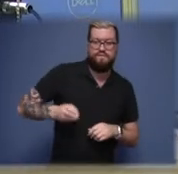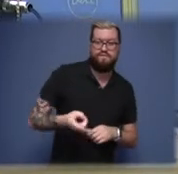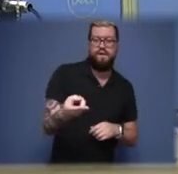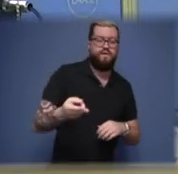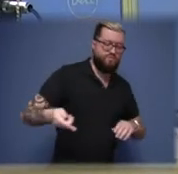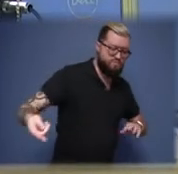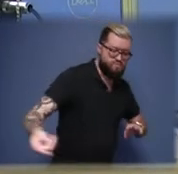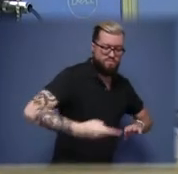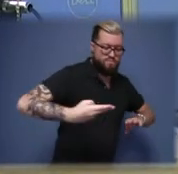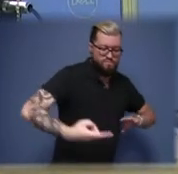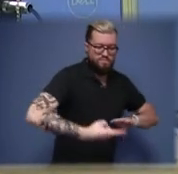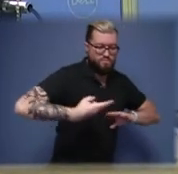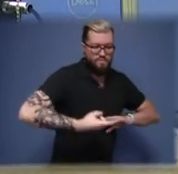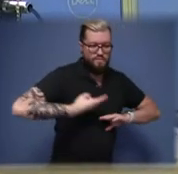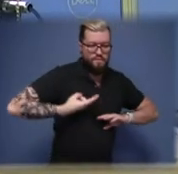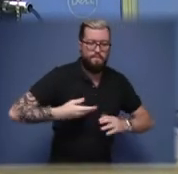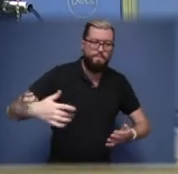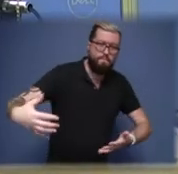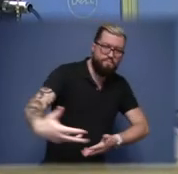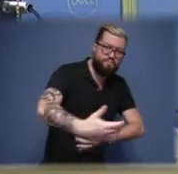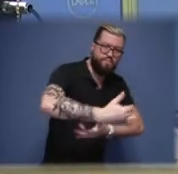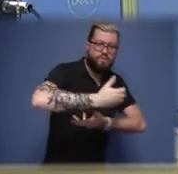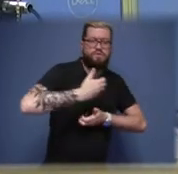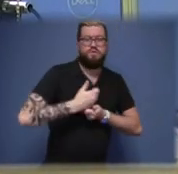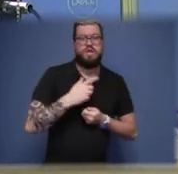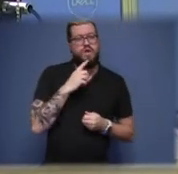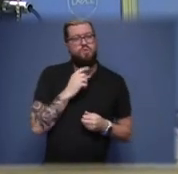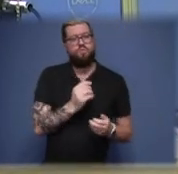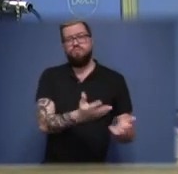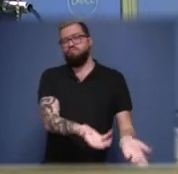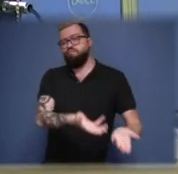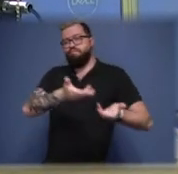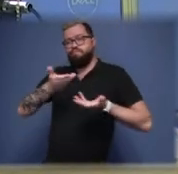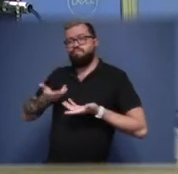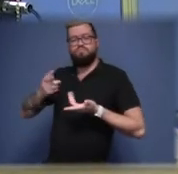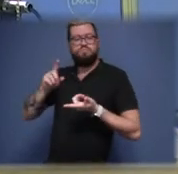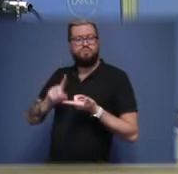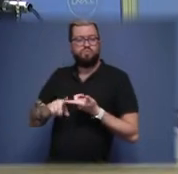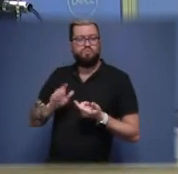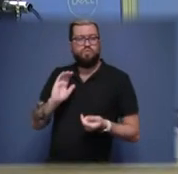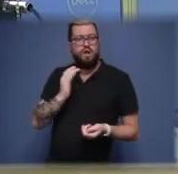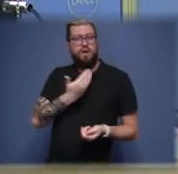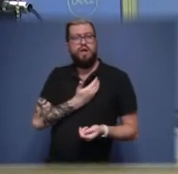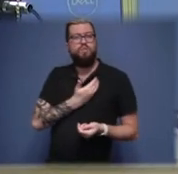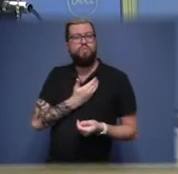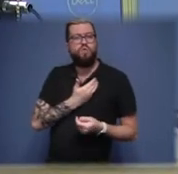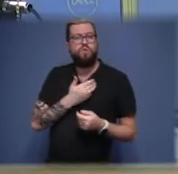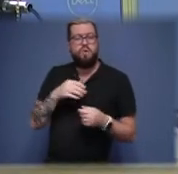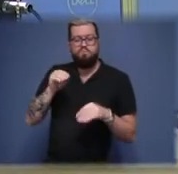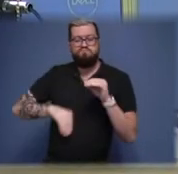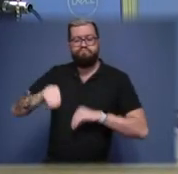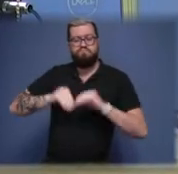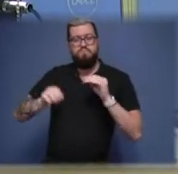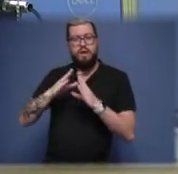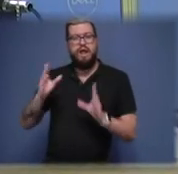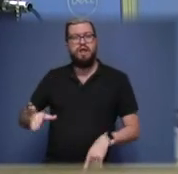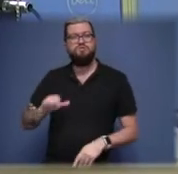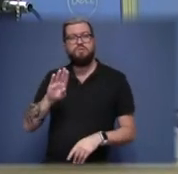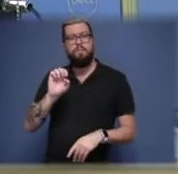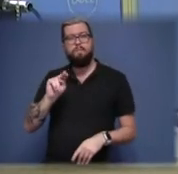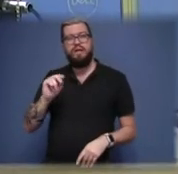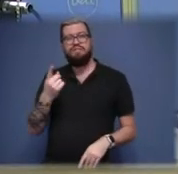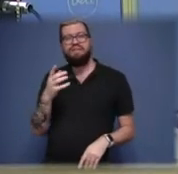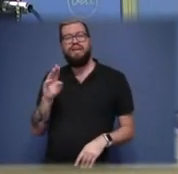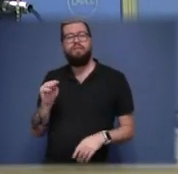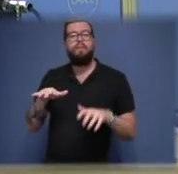cut the vegetables with the knives. And then we would bring it back to our pack house in Ben Salem and ice it